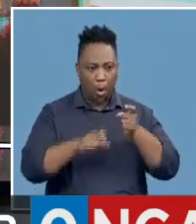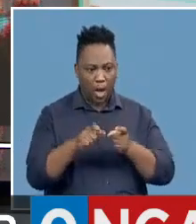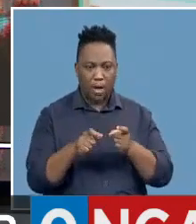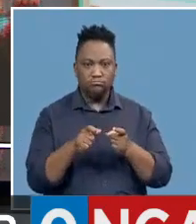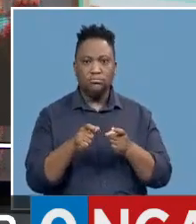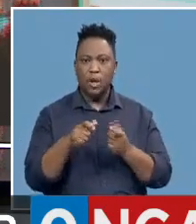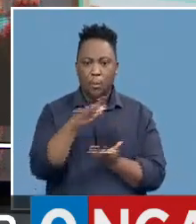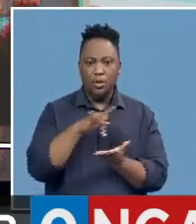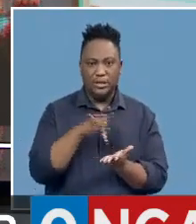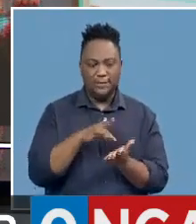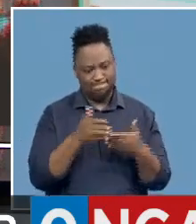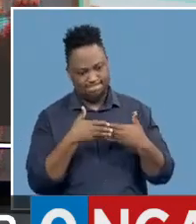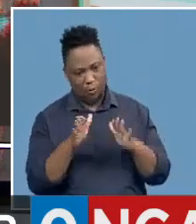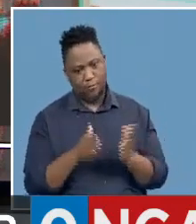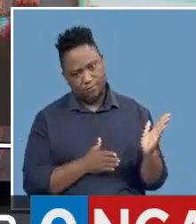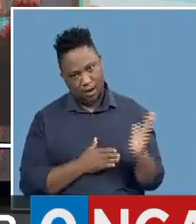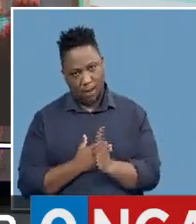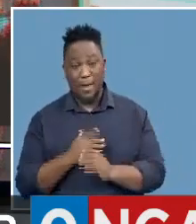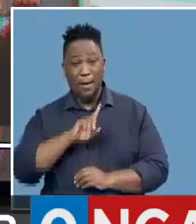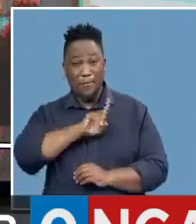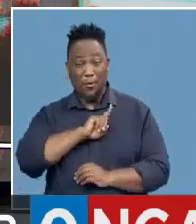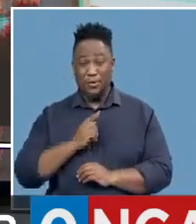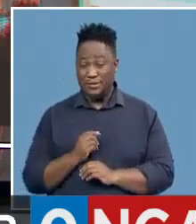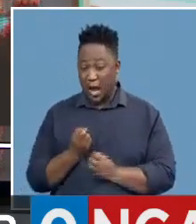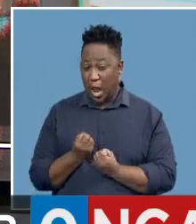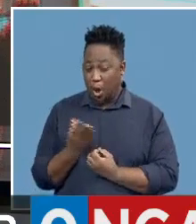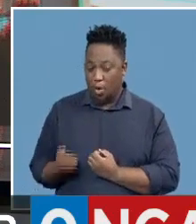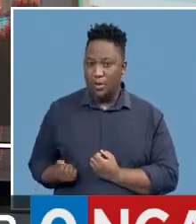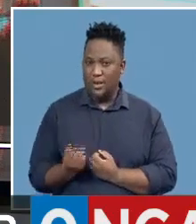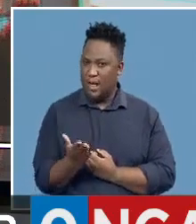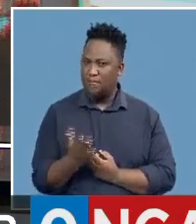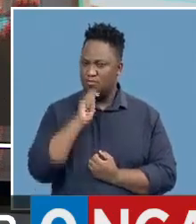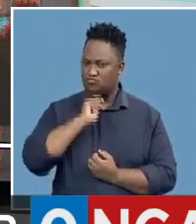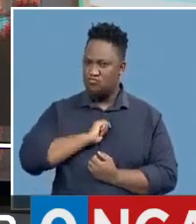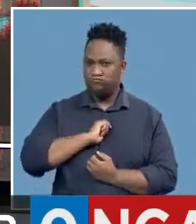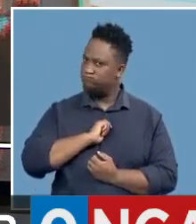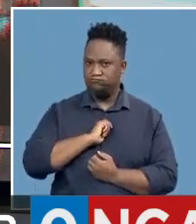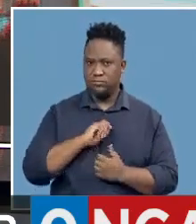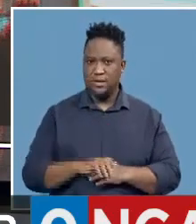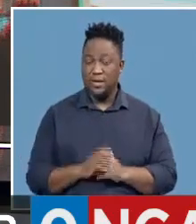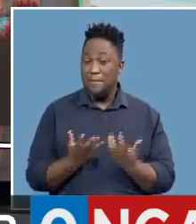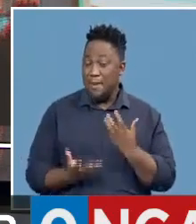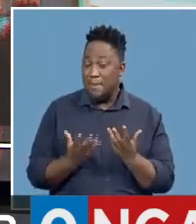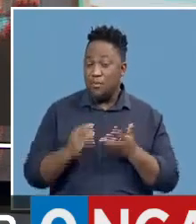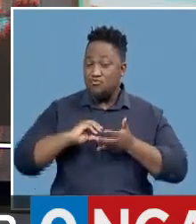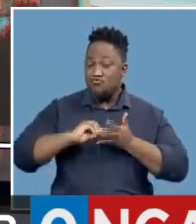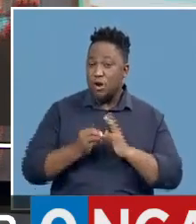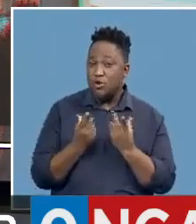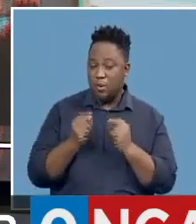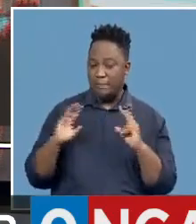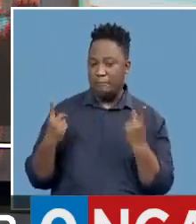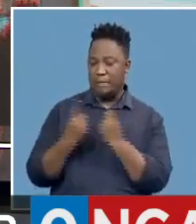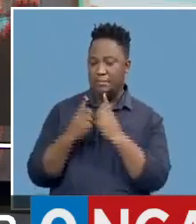practitioners and experts. Officials suspect that many of the claims against them are not legitimate and are being used to cripple the department